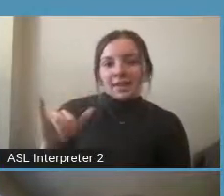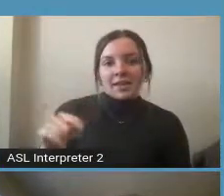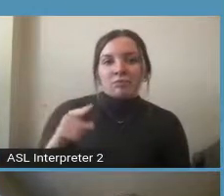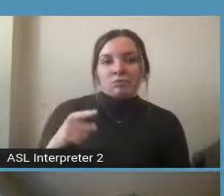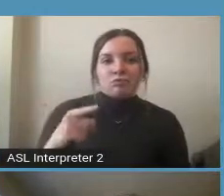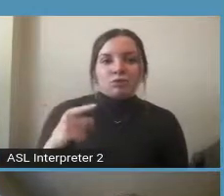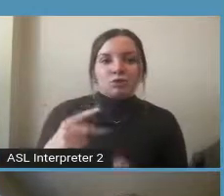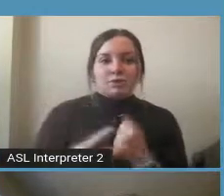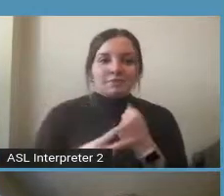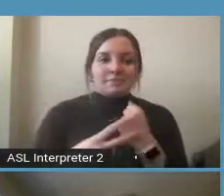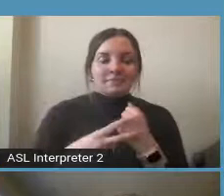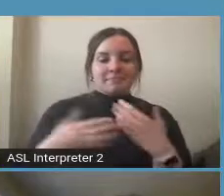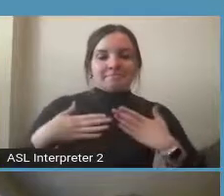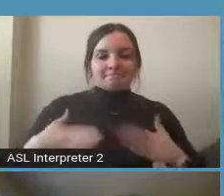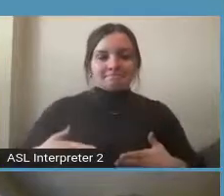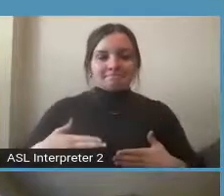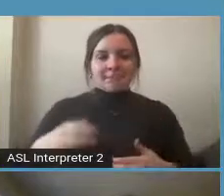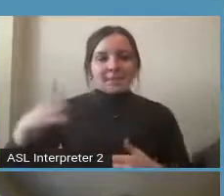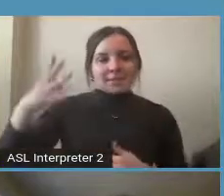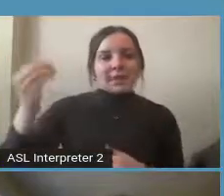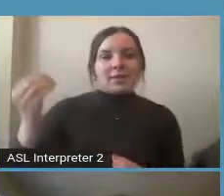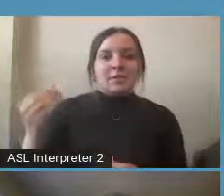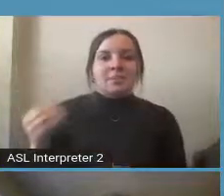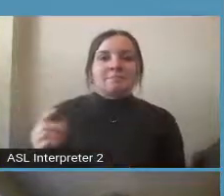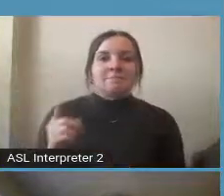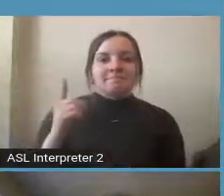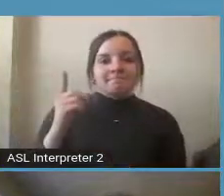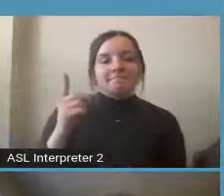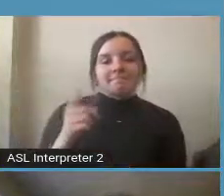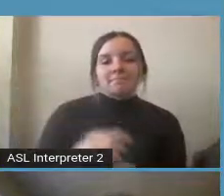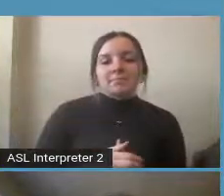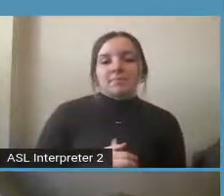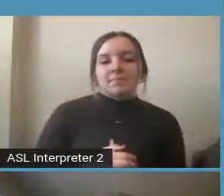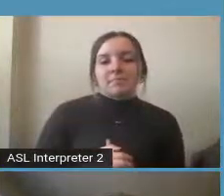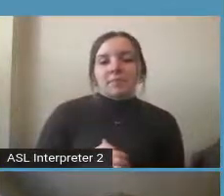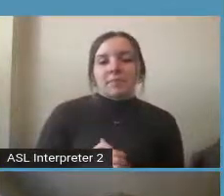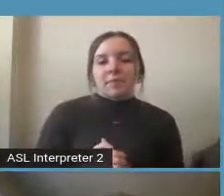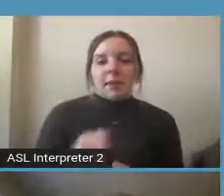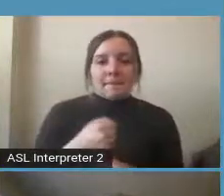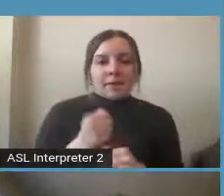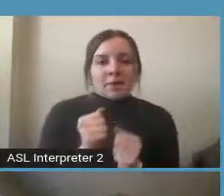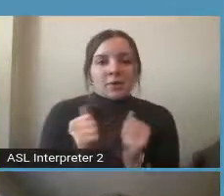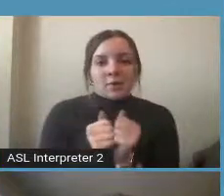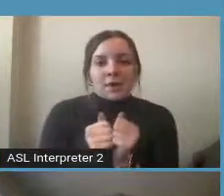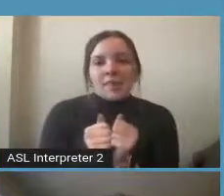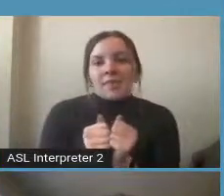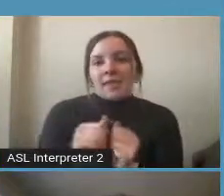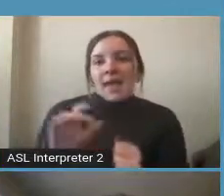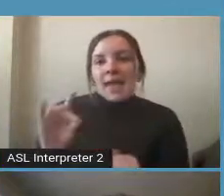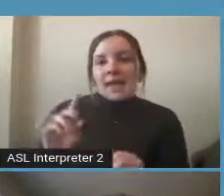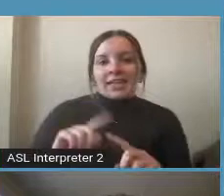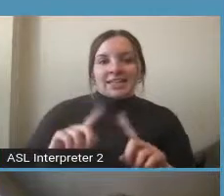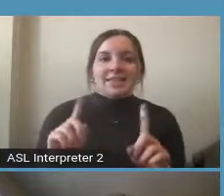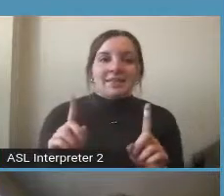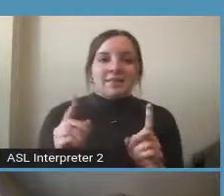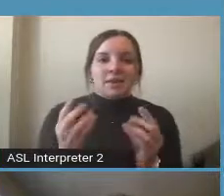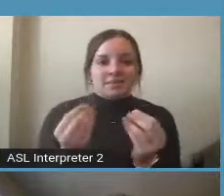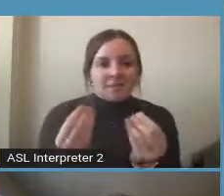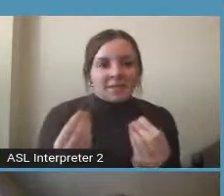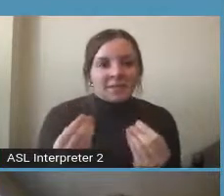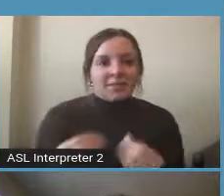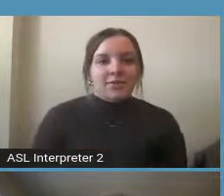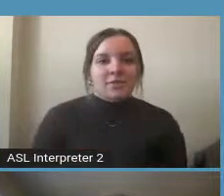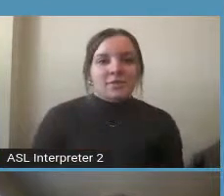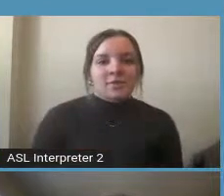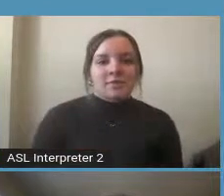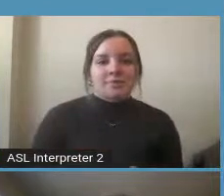Smithsonian's National Air and Space Museum. The suit is made of 8 different types of materials. But over time, it's begun to deteriorate. So